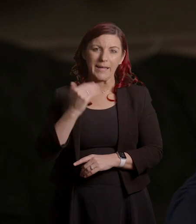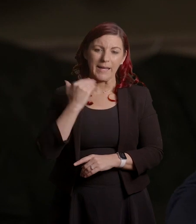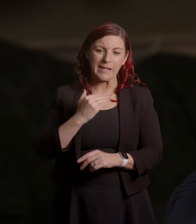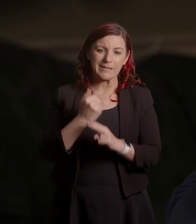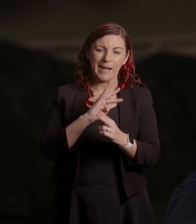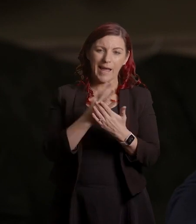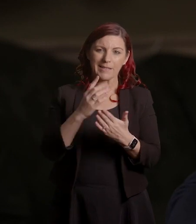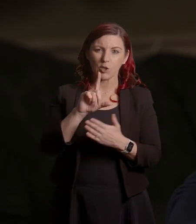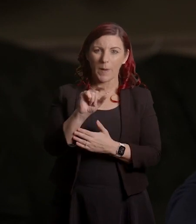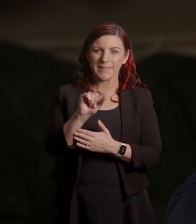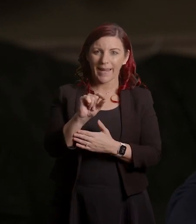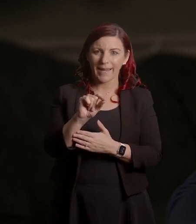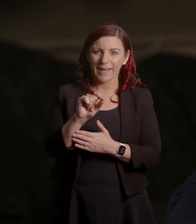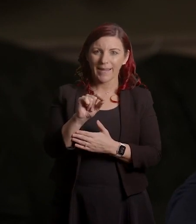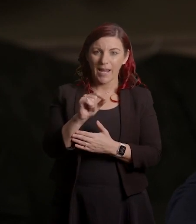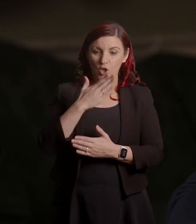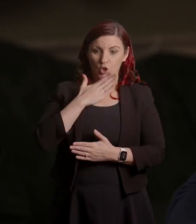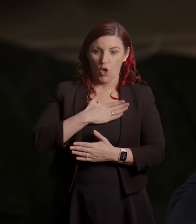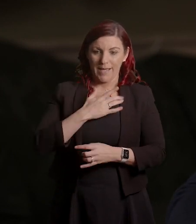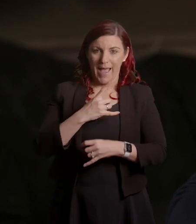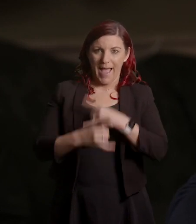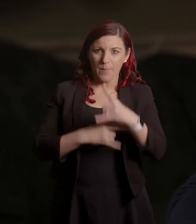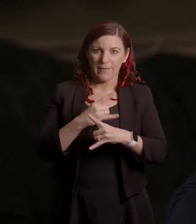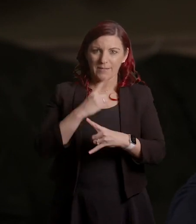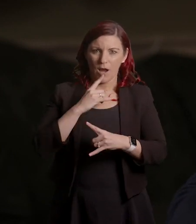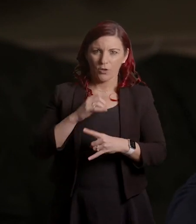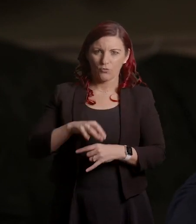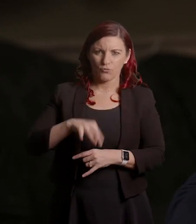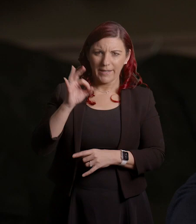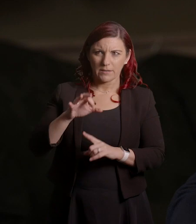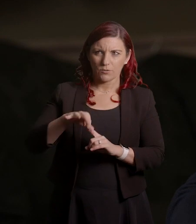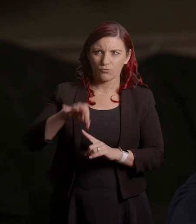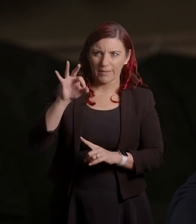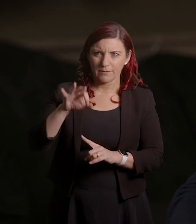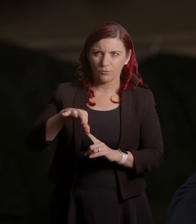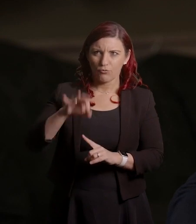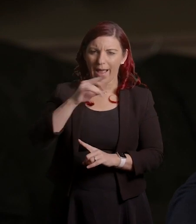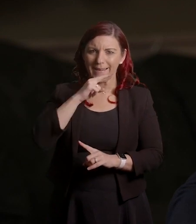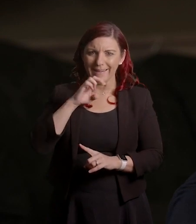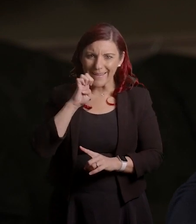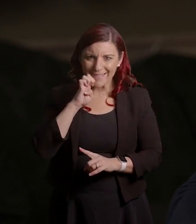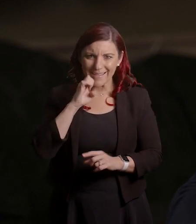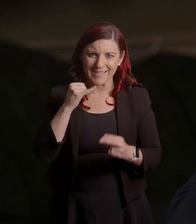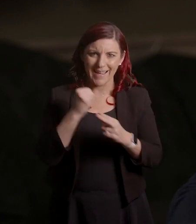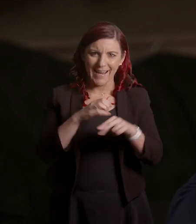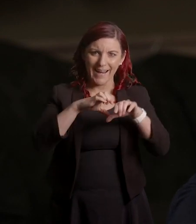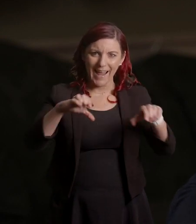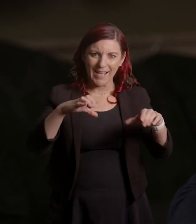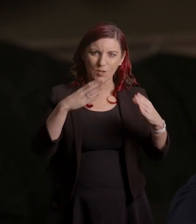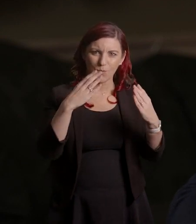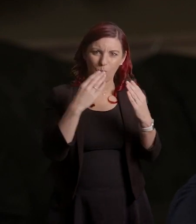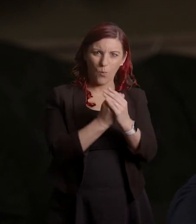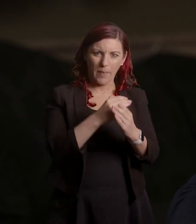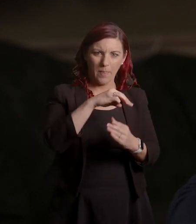in 1920, and it so happens that our great grand niece is in class